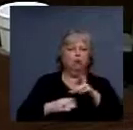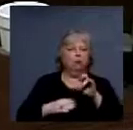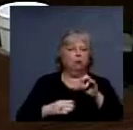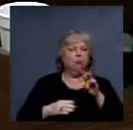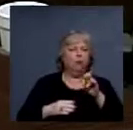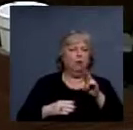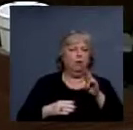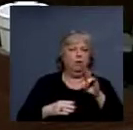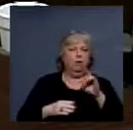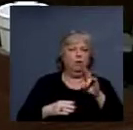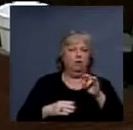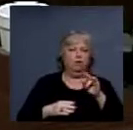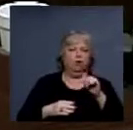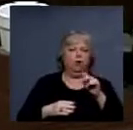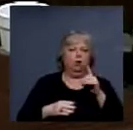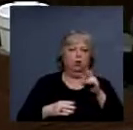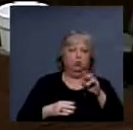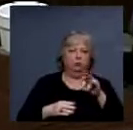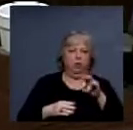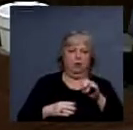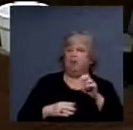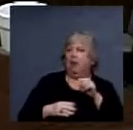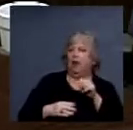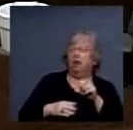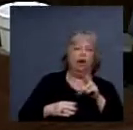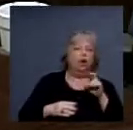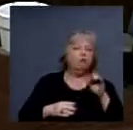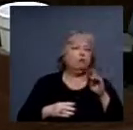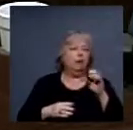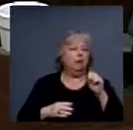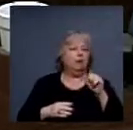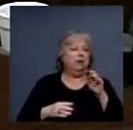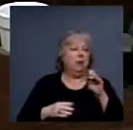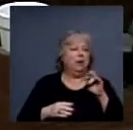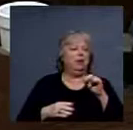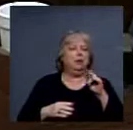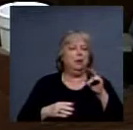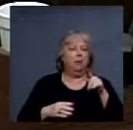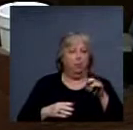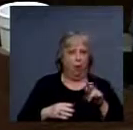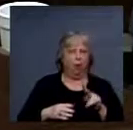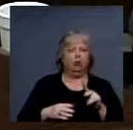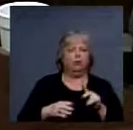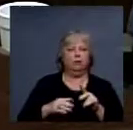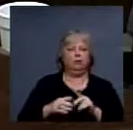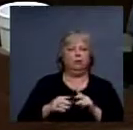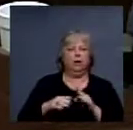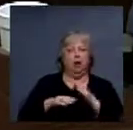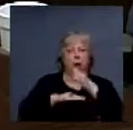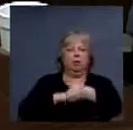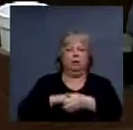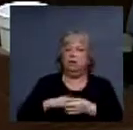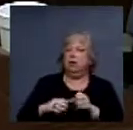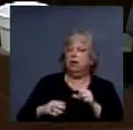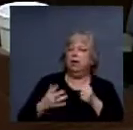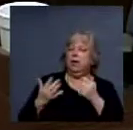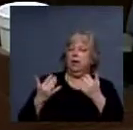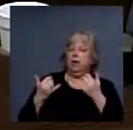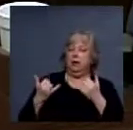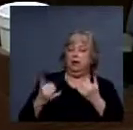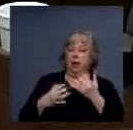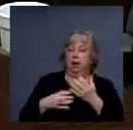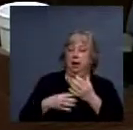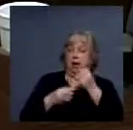Now, according to Rebsman Park, information. I'm sorry, Rebsman Park. Park, we'll get to you in Rebsman just a Park, minute. I'm sorry. According to the information I